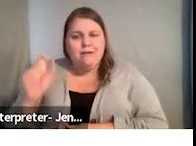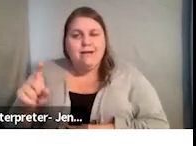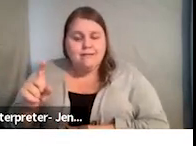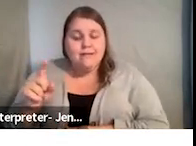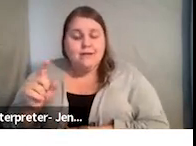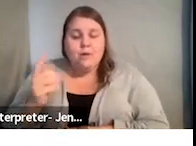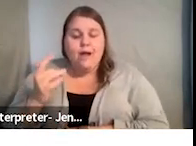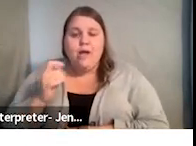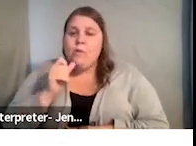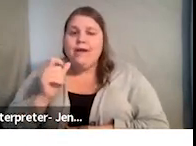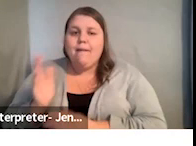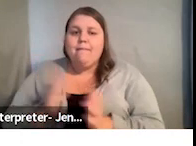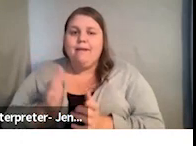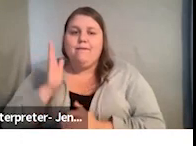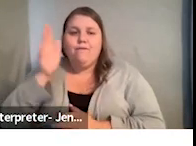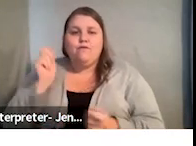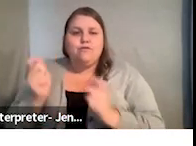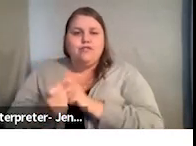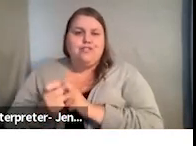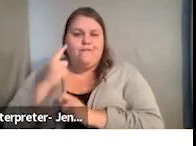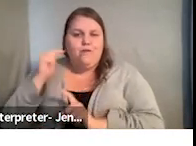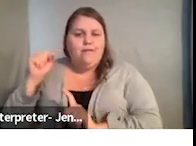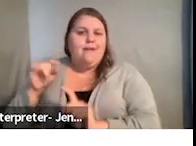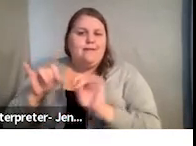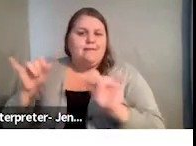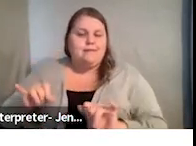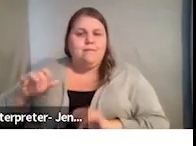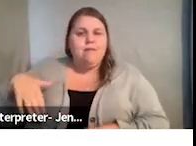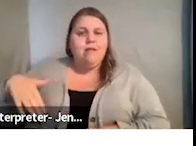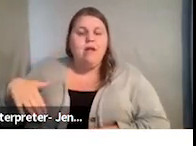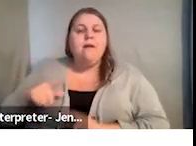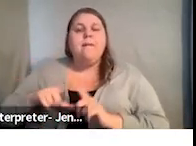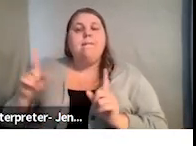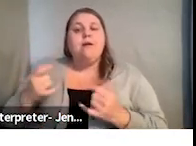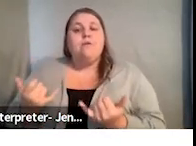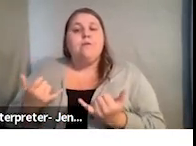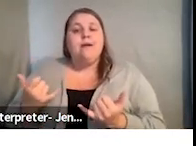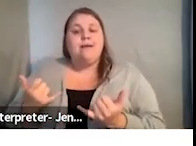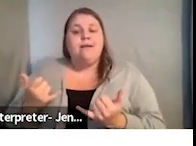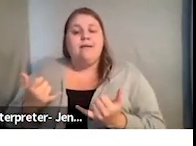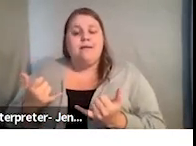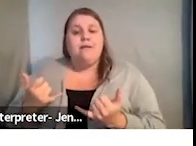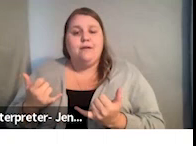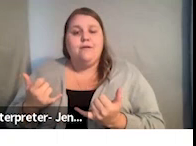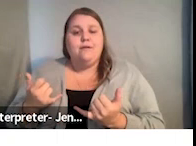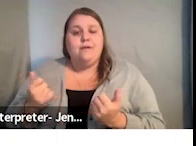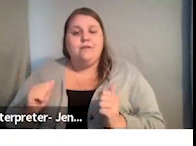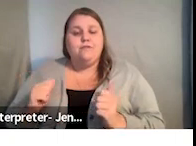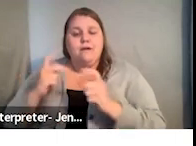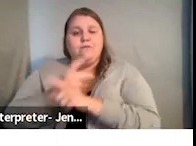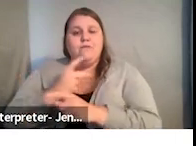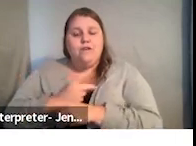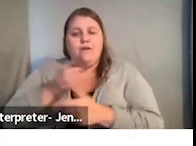we plan future changes to that system. I think right now it's just a matter of completing